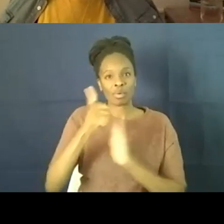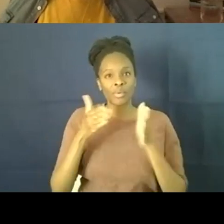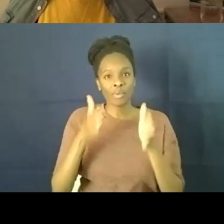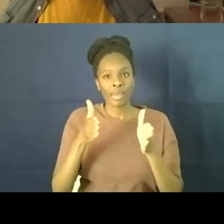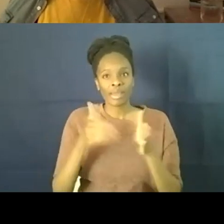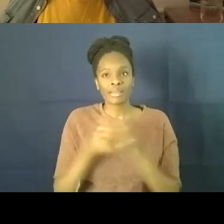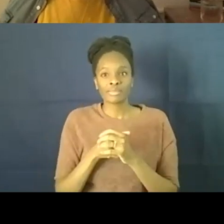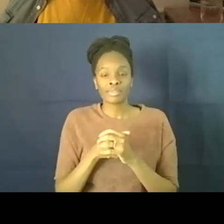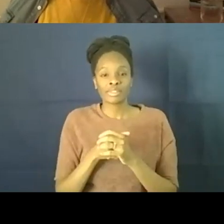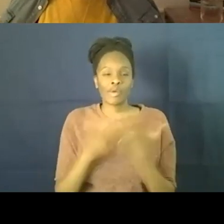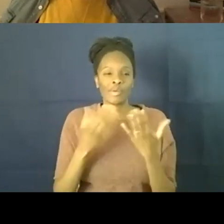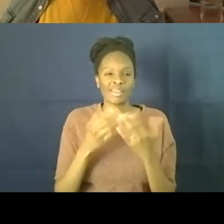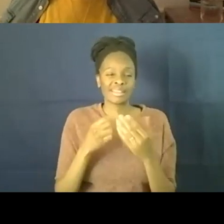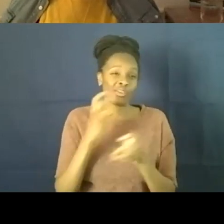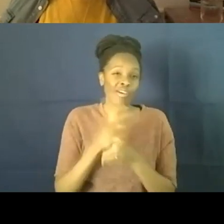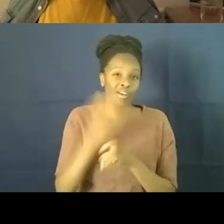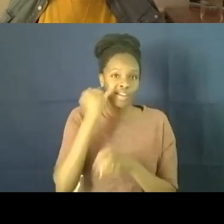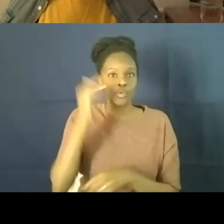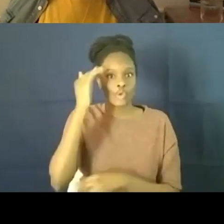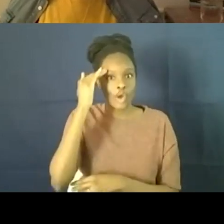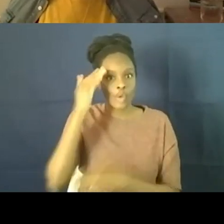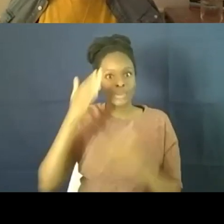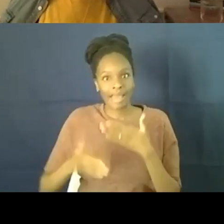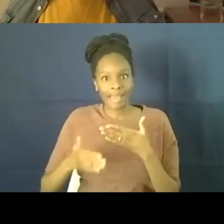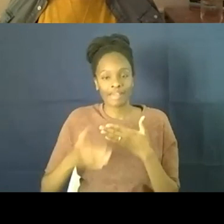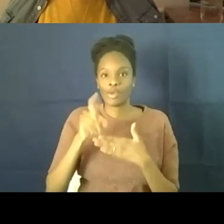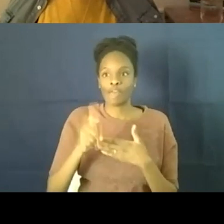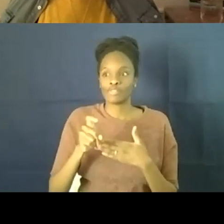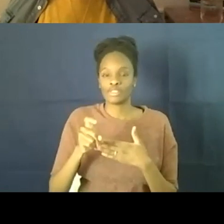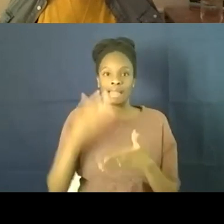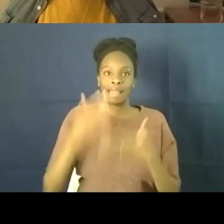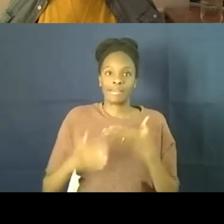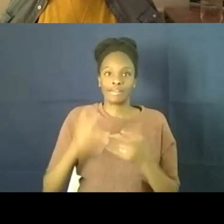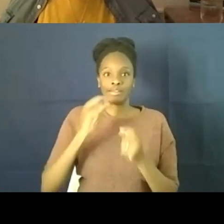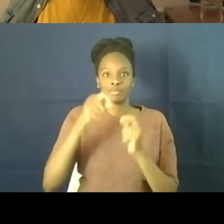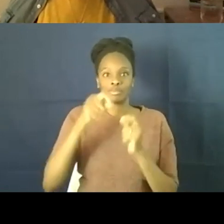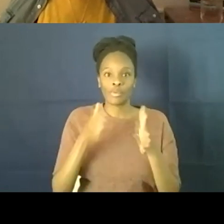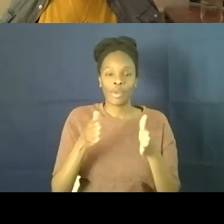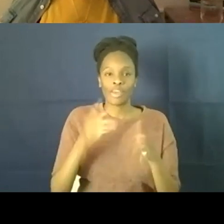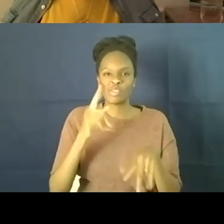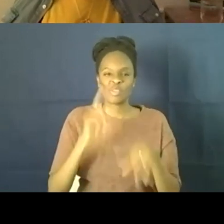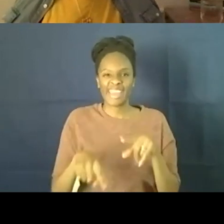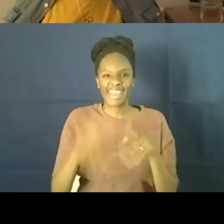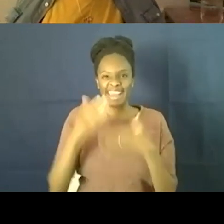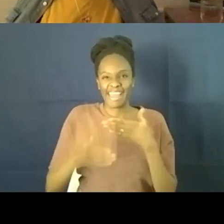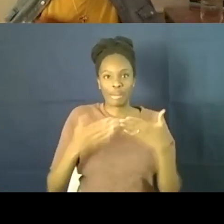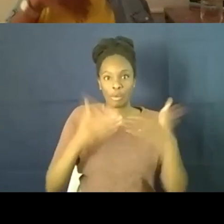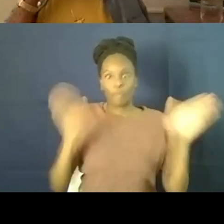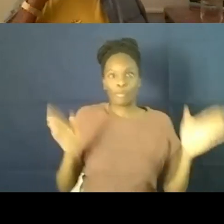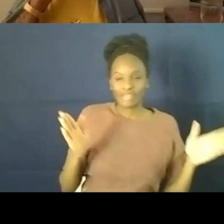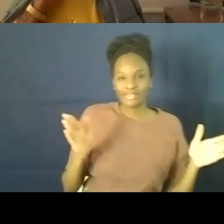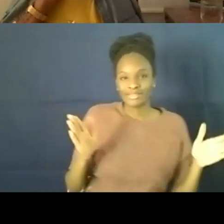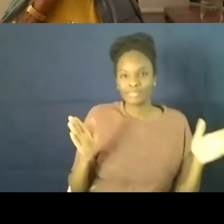it's the end, and we feel like, you know, it has to be definitive in some way and have some answers and not just be totally open-ended. But, you know,